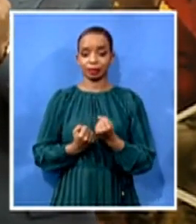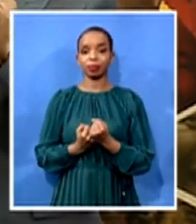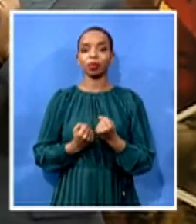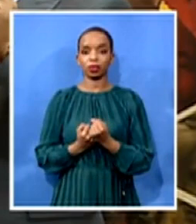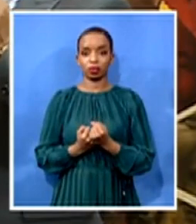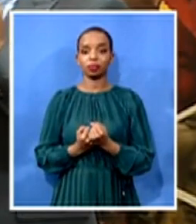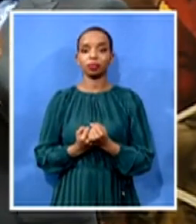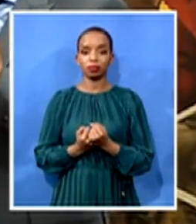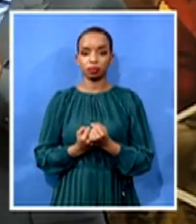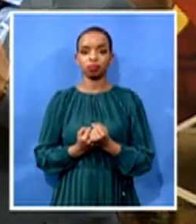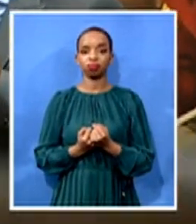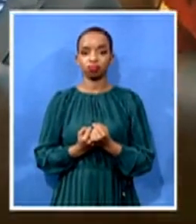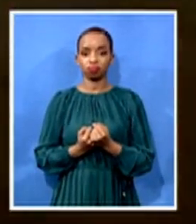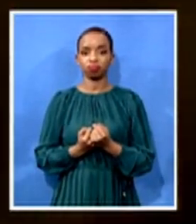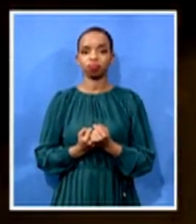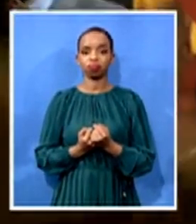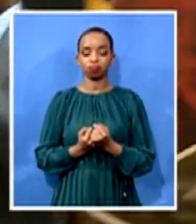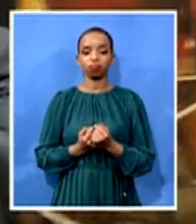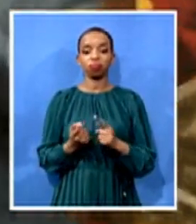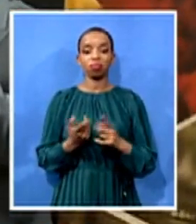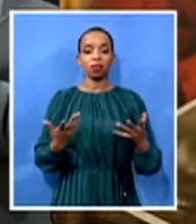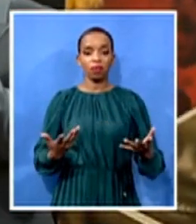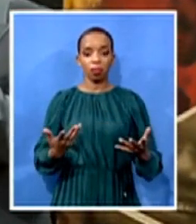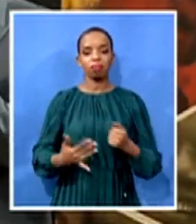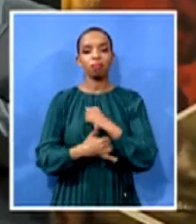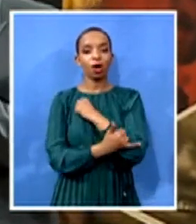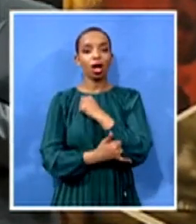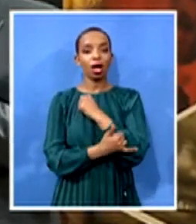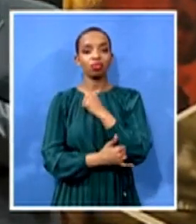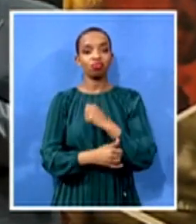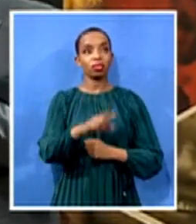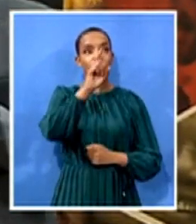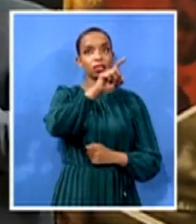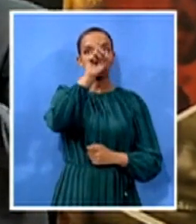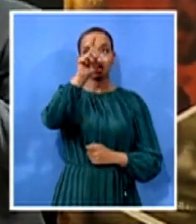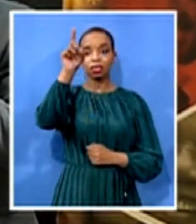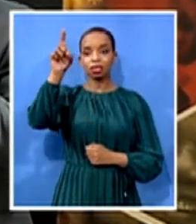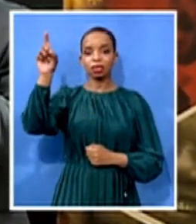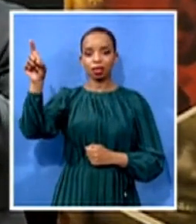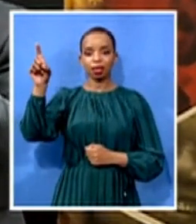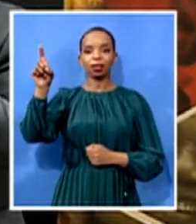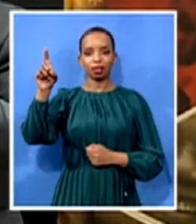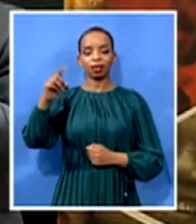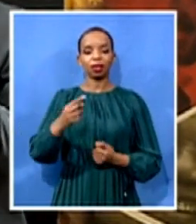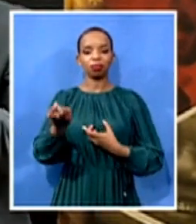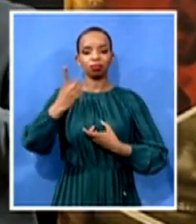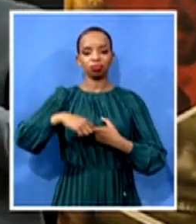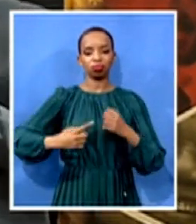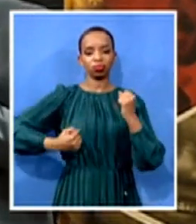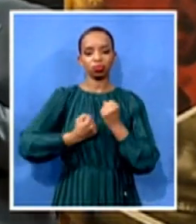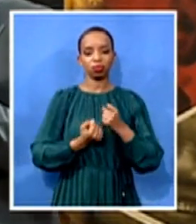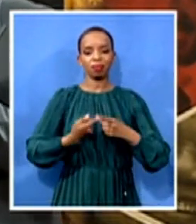other countries who are really pledging solidarity in this fight to serve